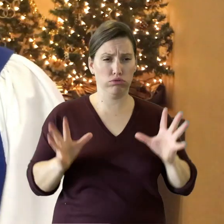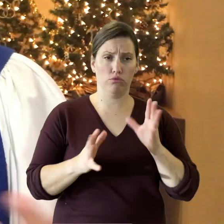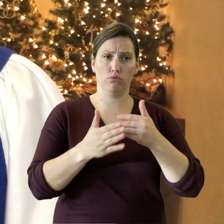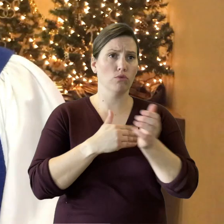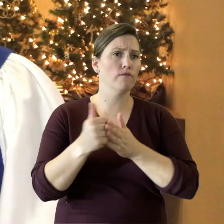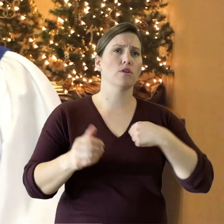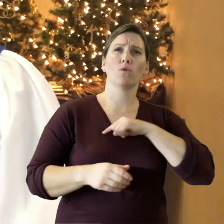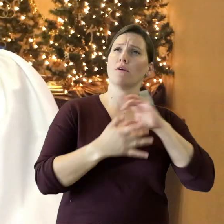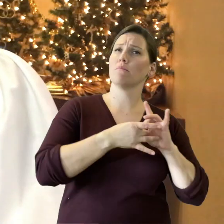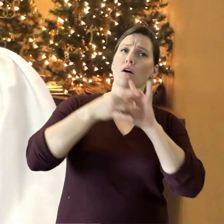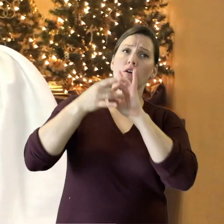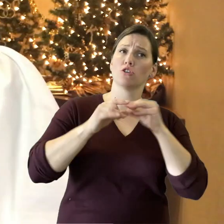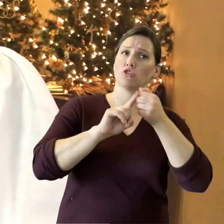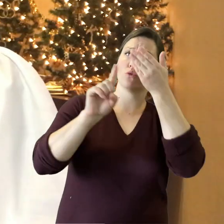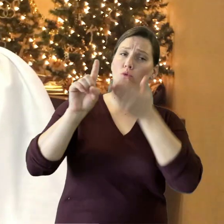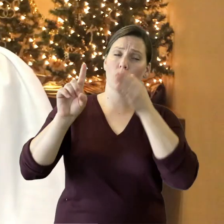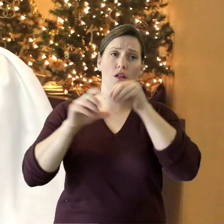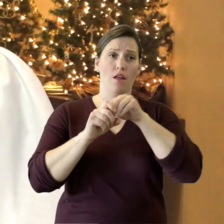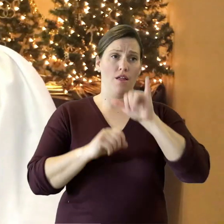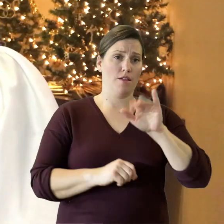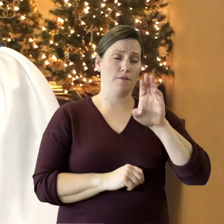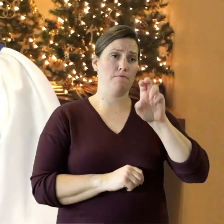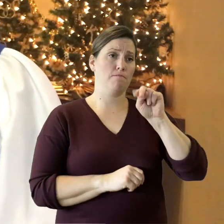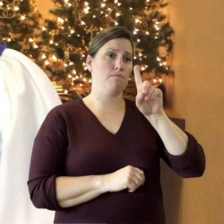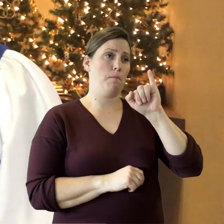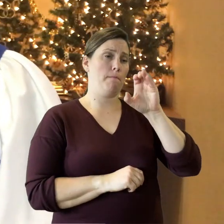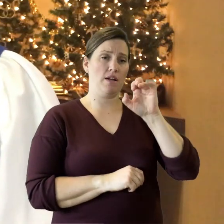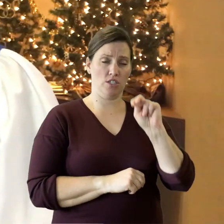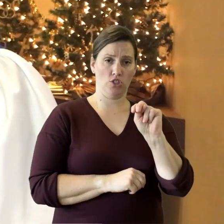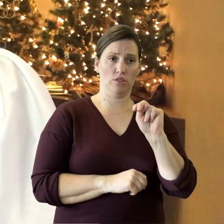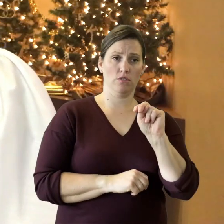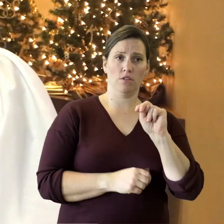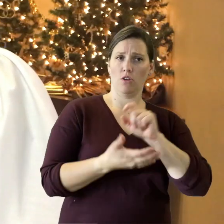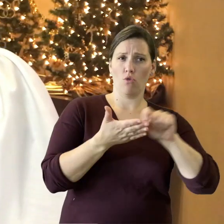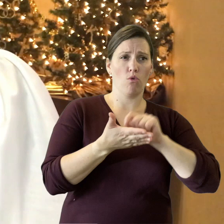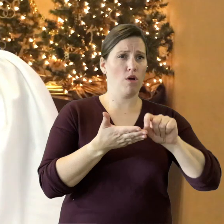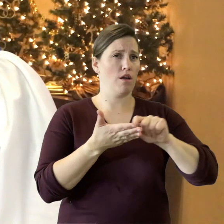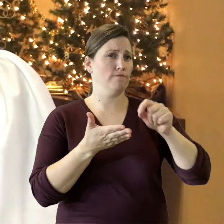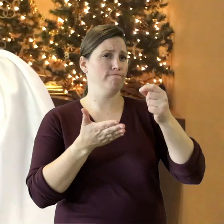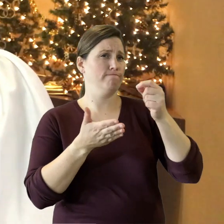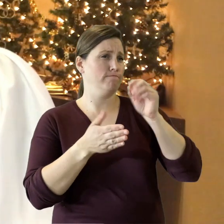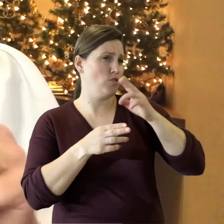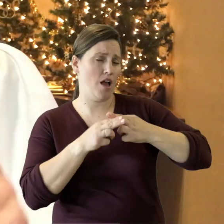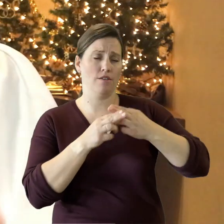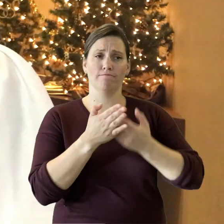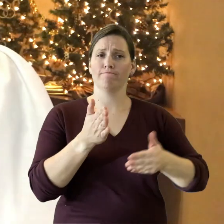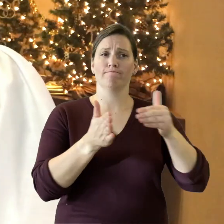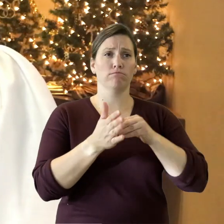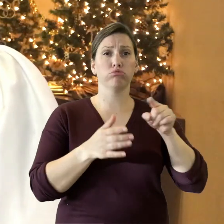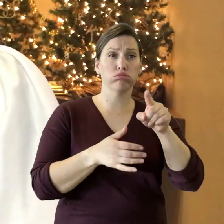and comforts us that we belong to him in that benediction. He is writing his name on us once again.